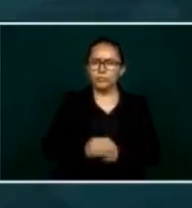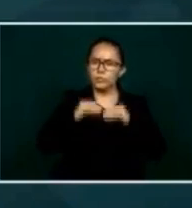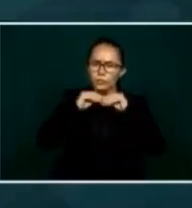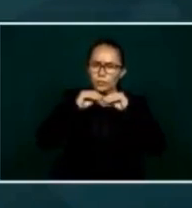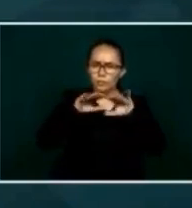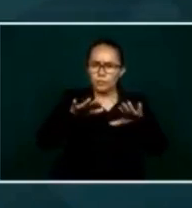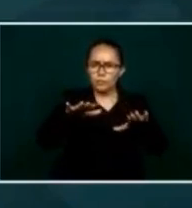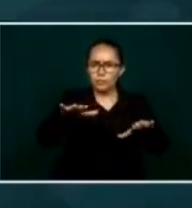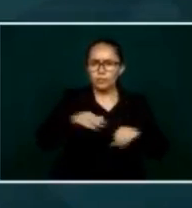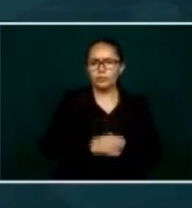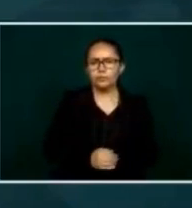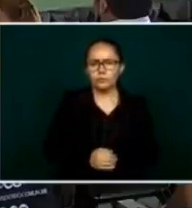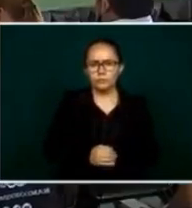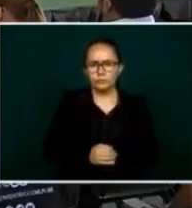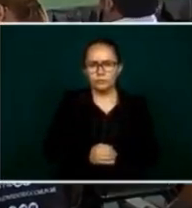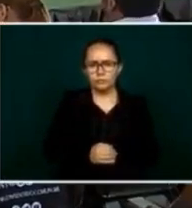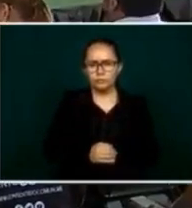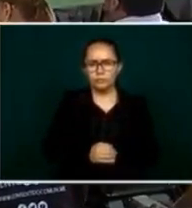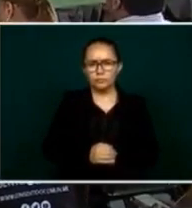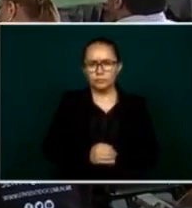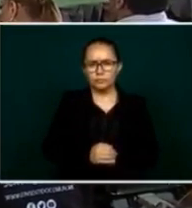to inform us